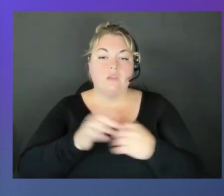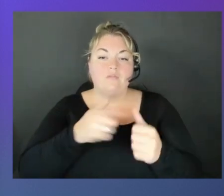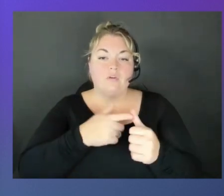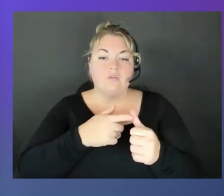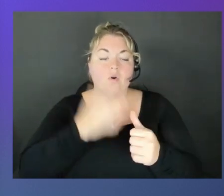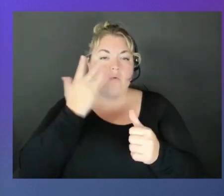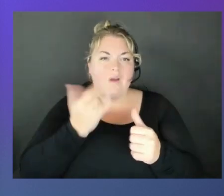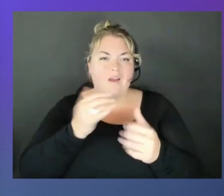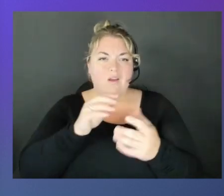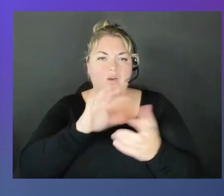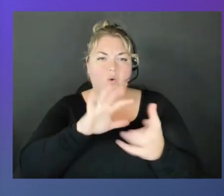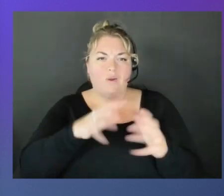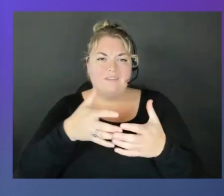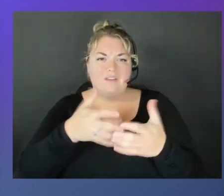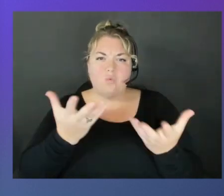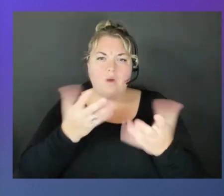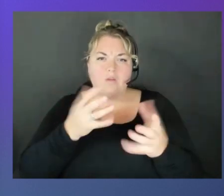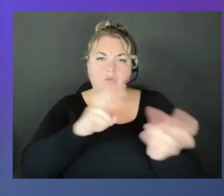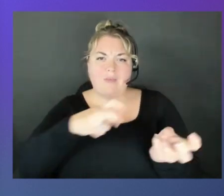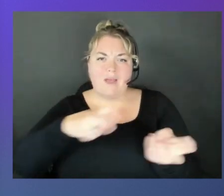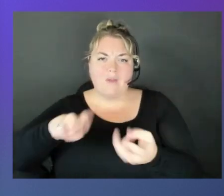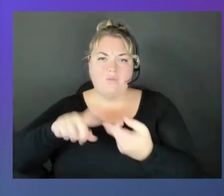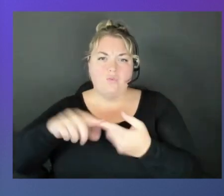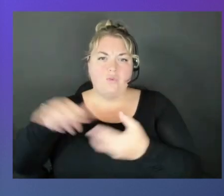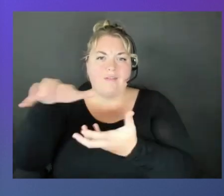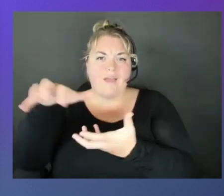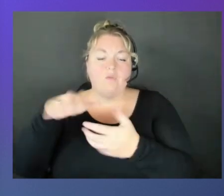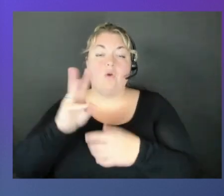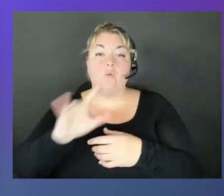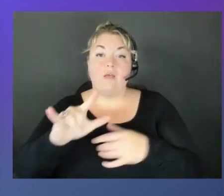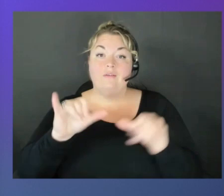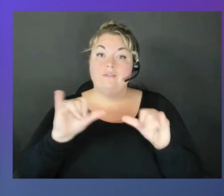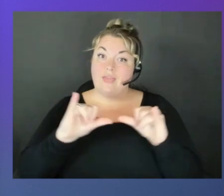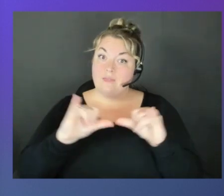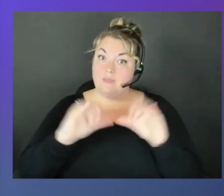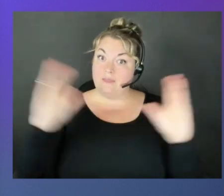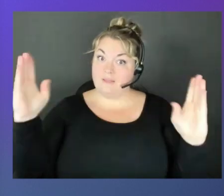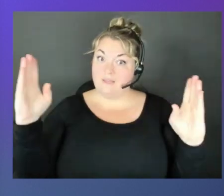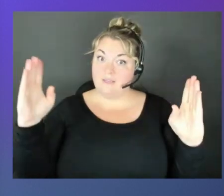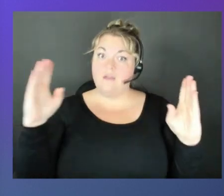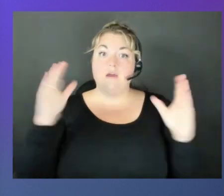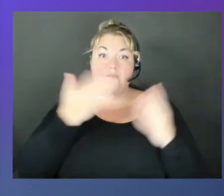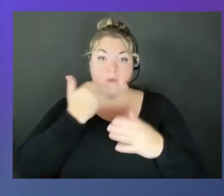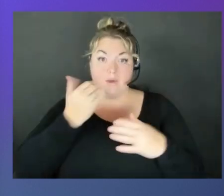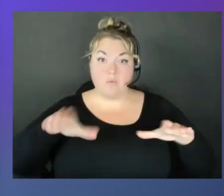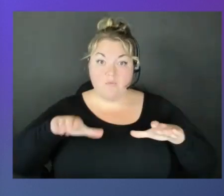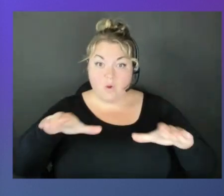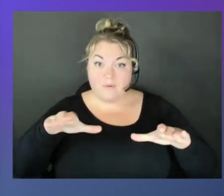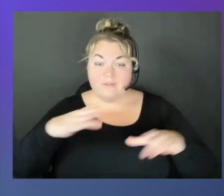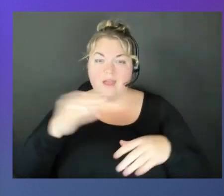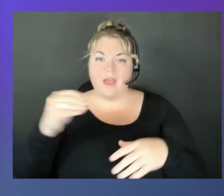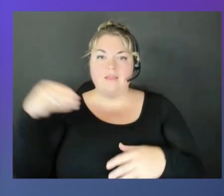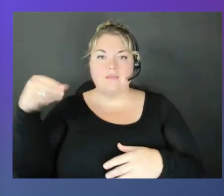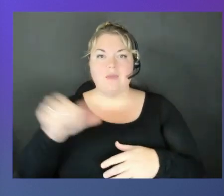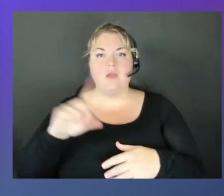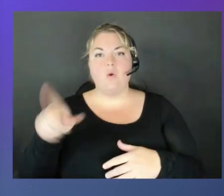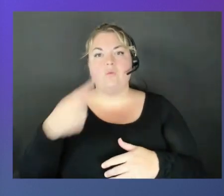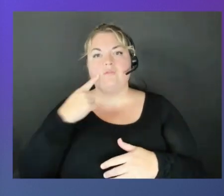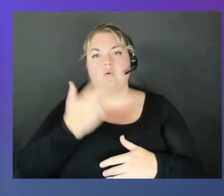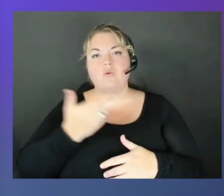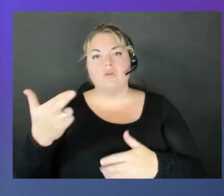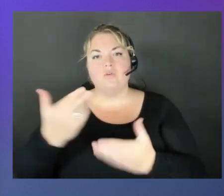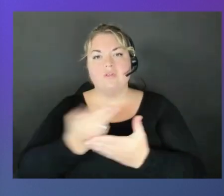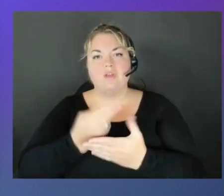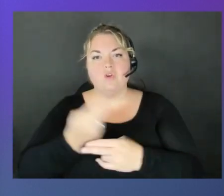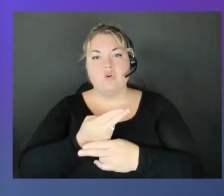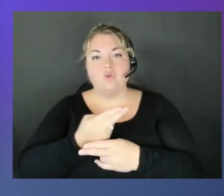want to migrate to the cloud? Well, scalability, better performance, and pay only for the resources you use all make the